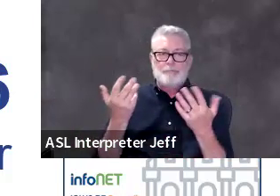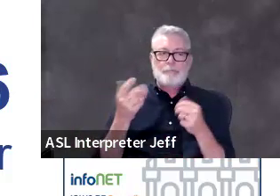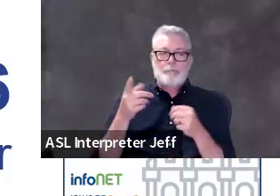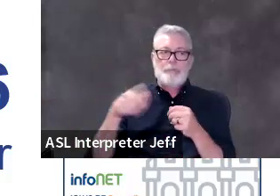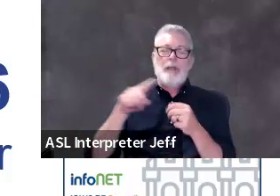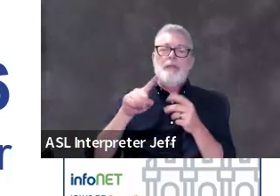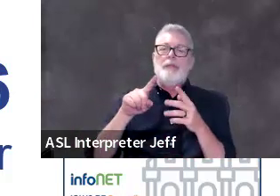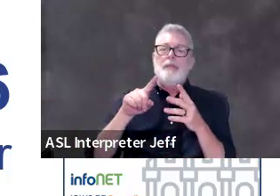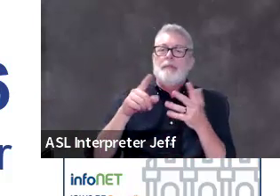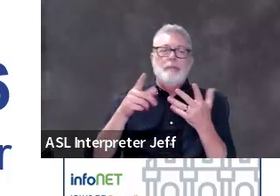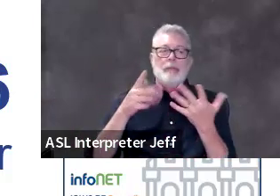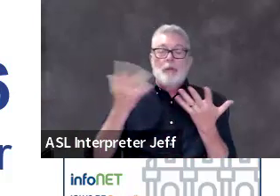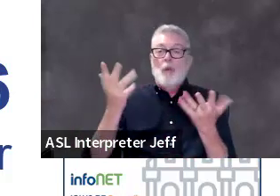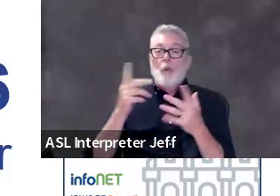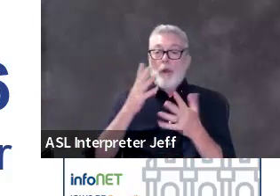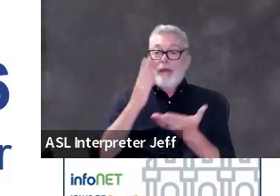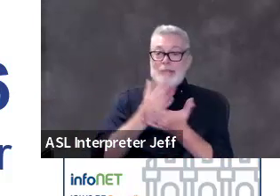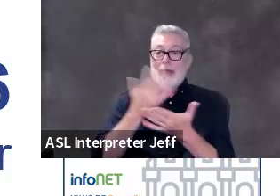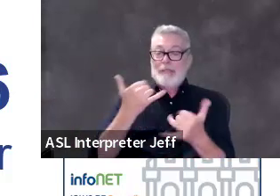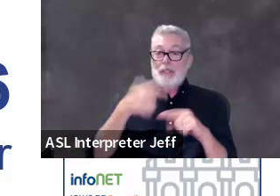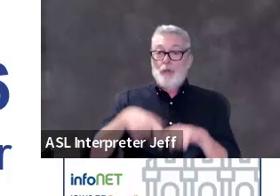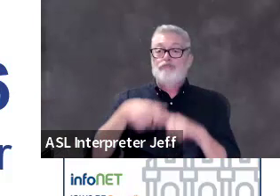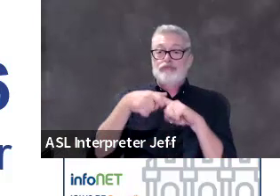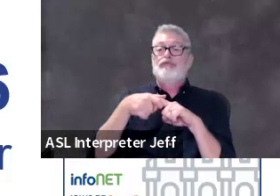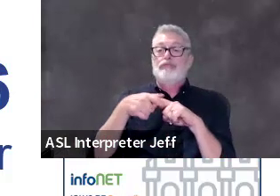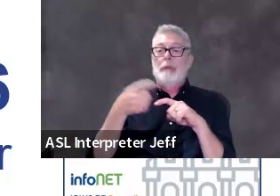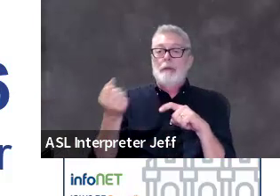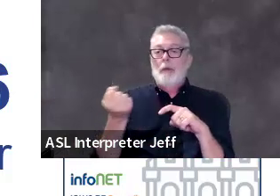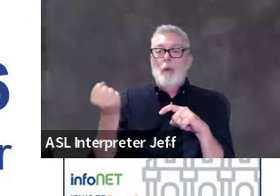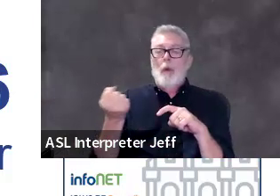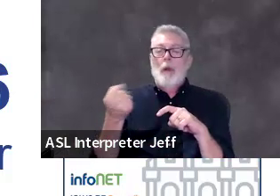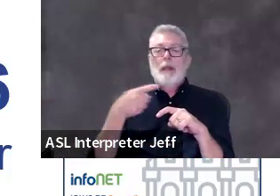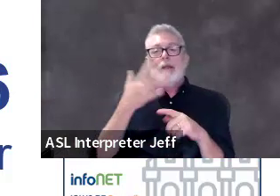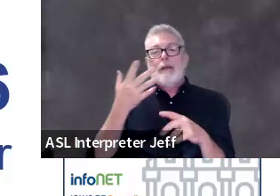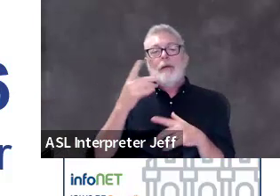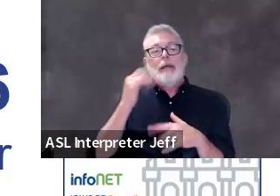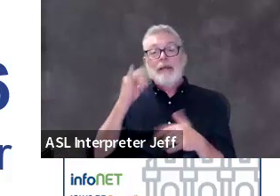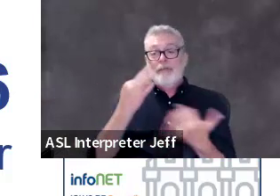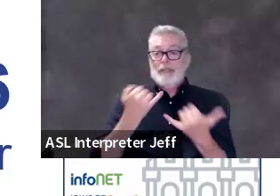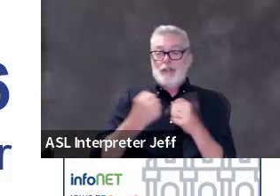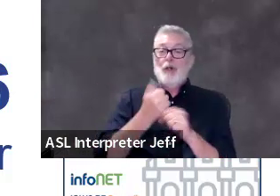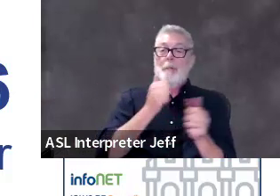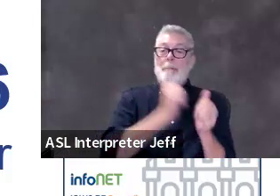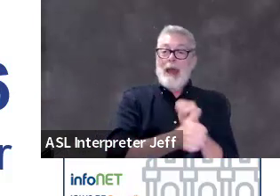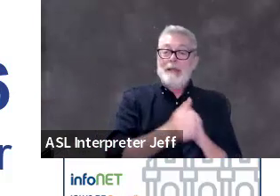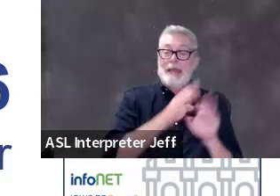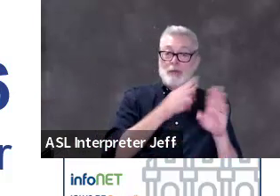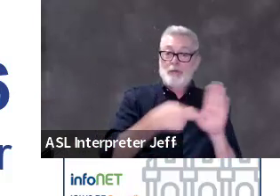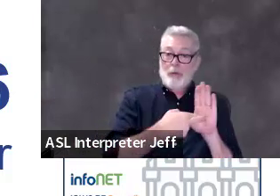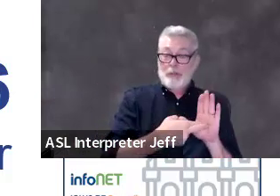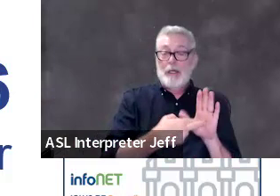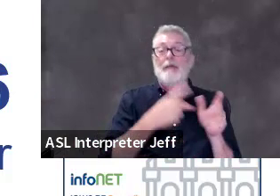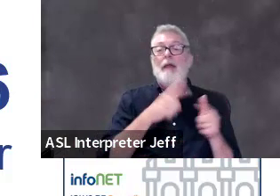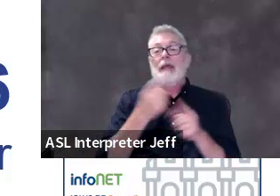start where they stopped this year. So if it had already passed the House, it doesn't have to start over again. It'll start up again in the Senate next